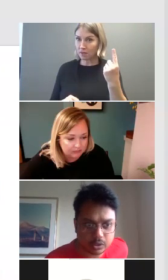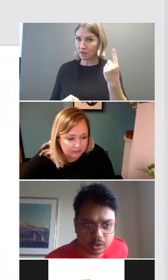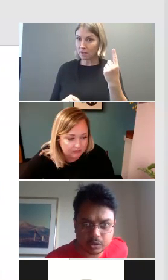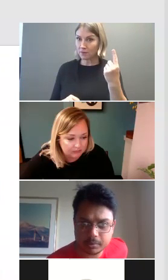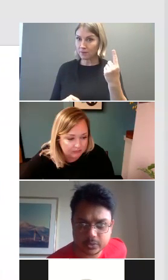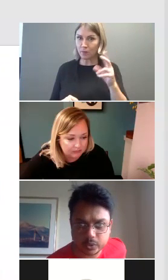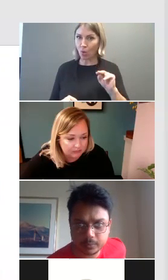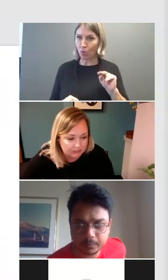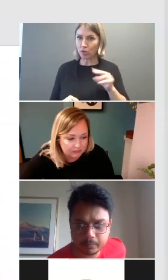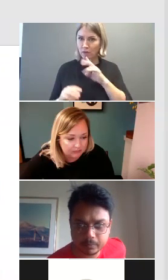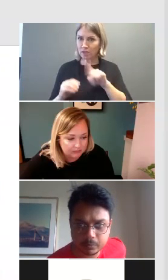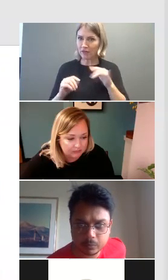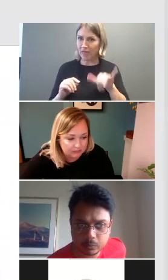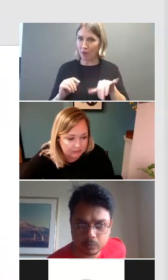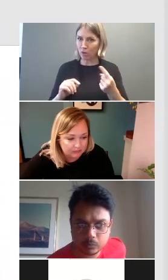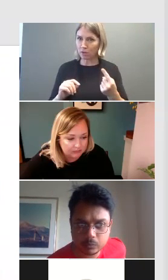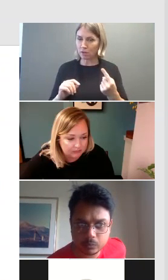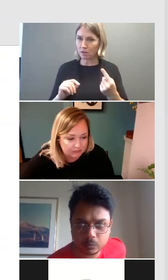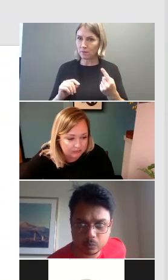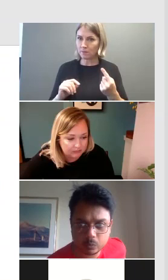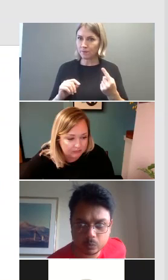No, I think you're talking about this one.